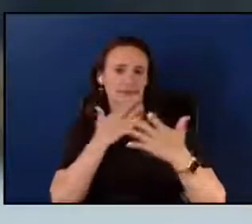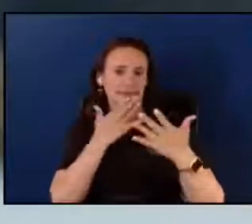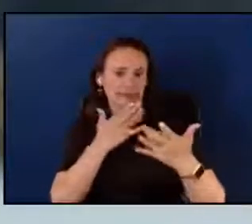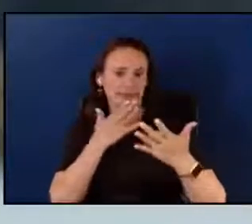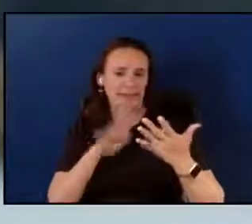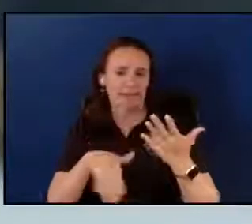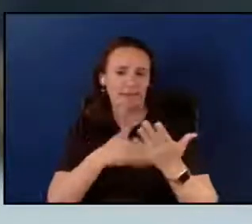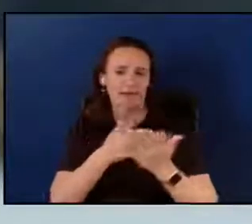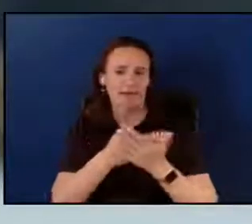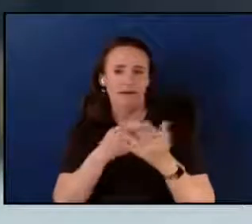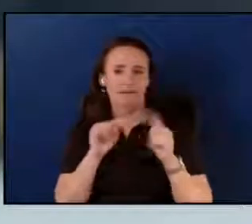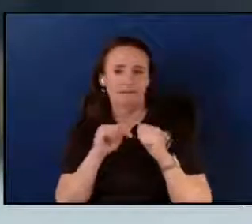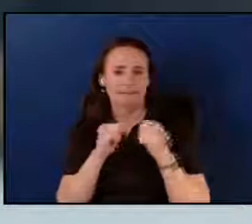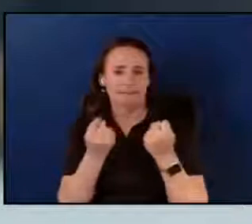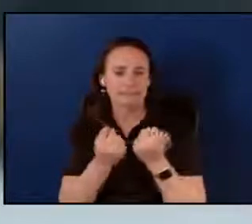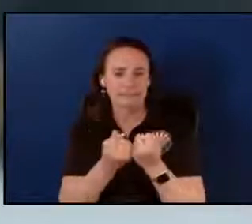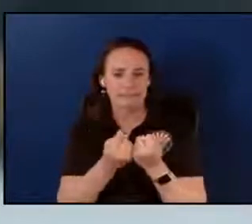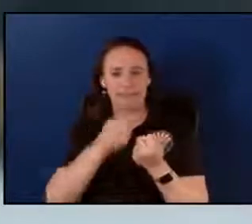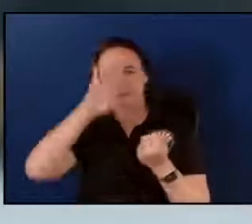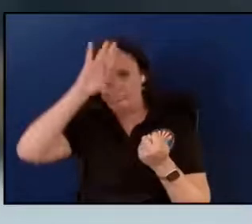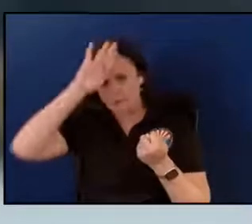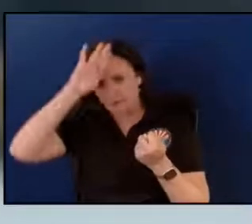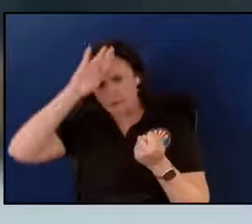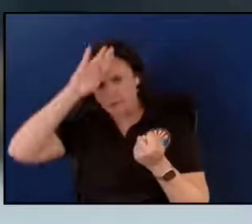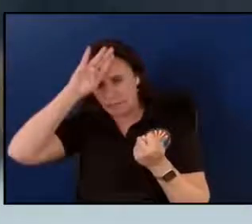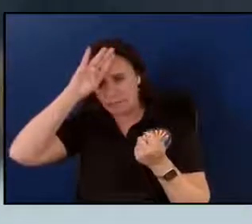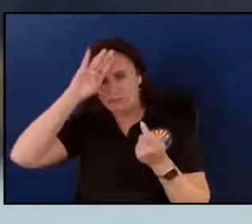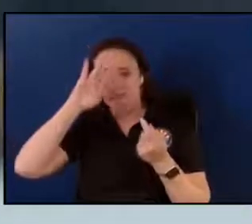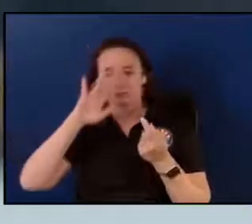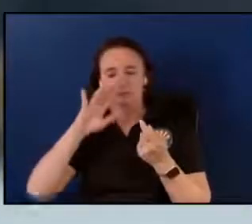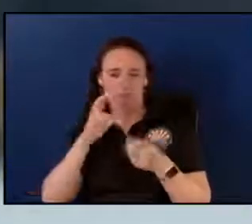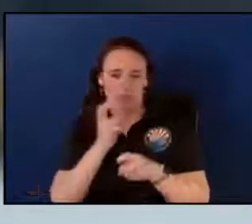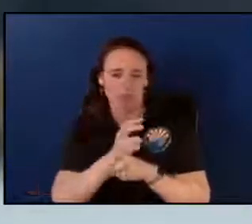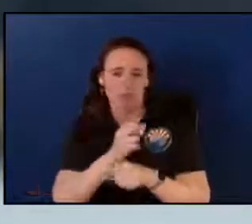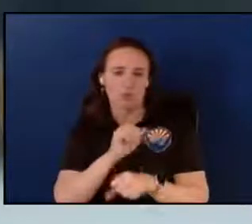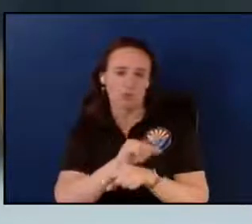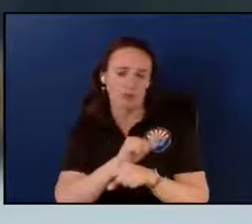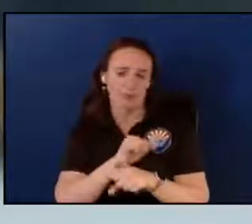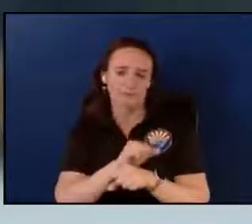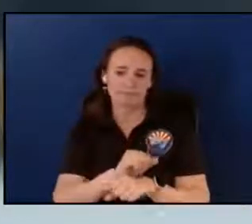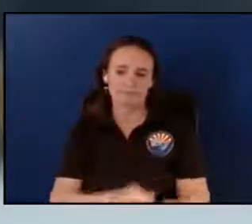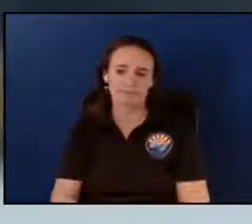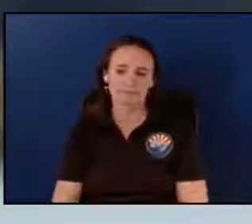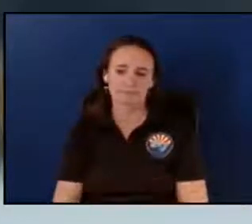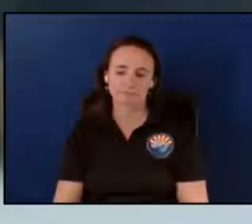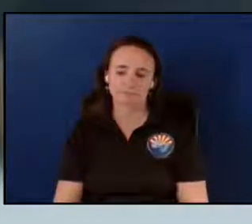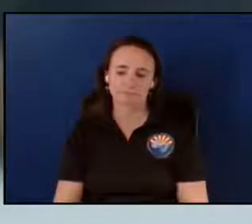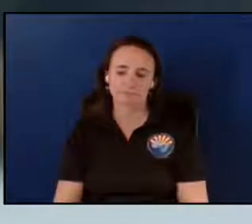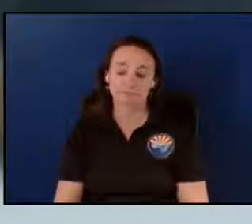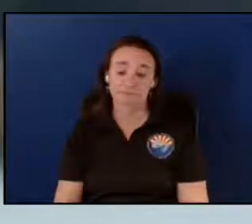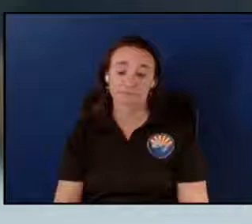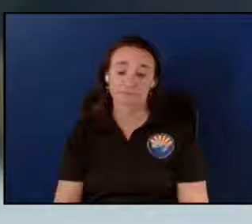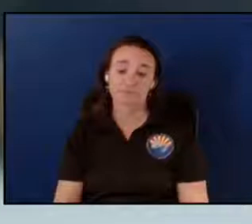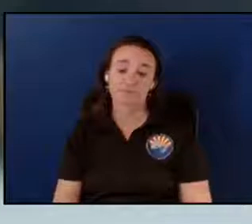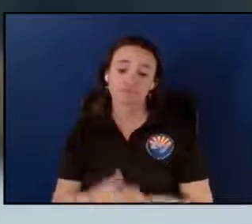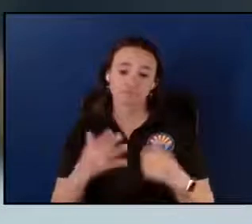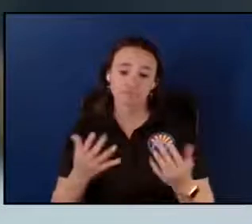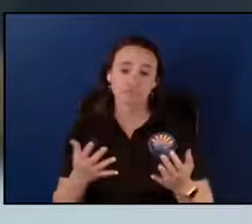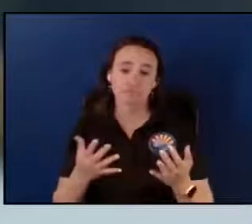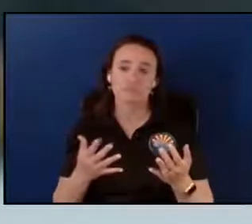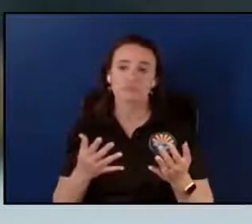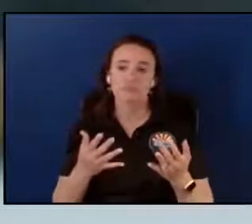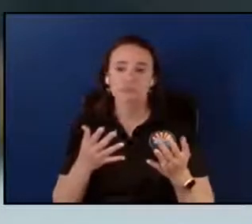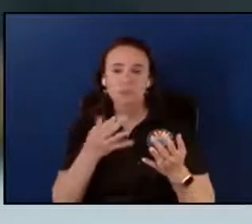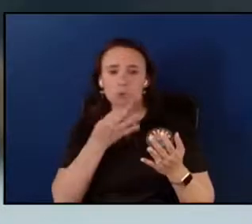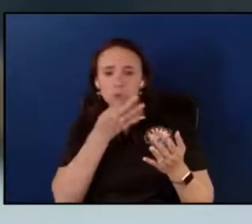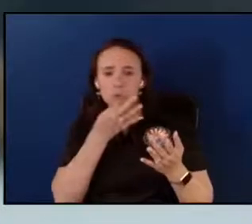the firefighters for all their hard work and what they're doing. With that being said, we're coming into Memorial Weekend,